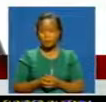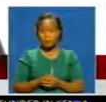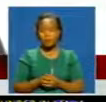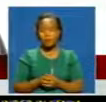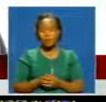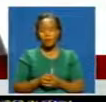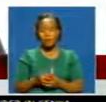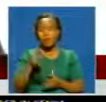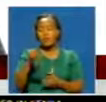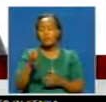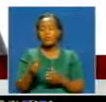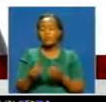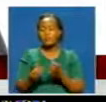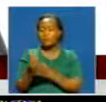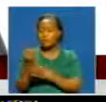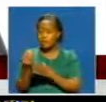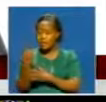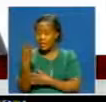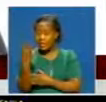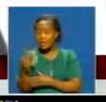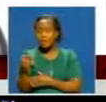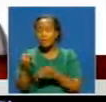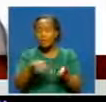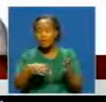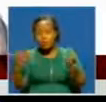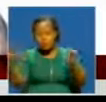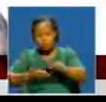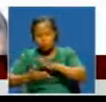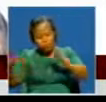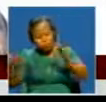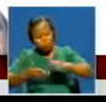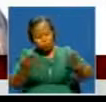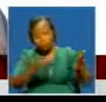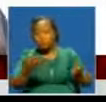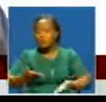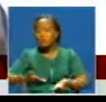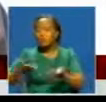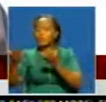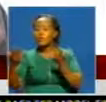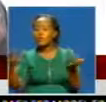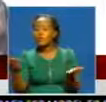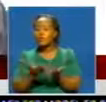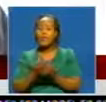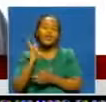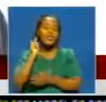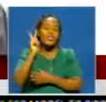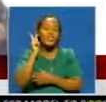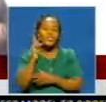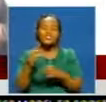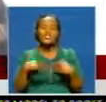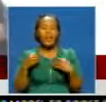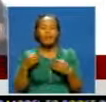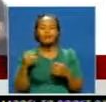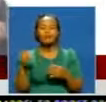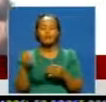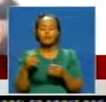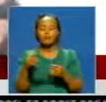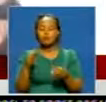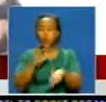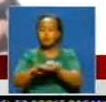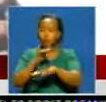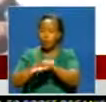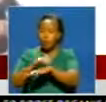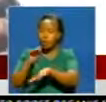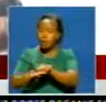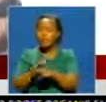Nyasi kwa mfano saa hizi unaona hii tunakata inaenda sehemu za Kisii, inaenda iko na demand mingi sana kulingana na